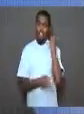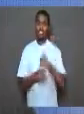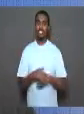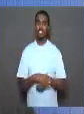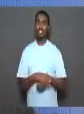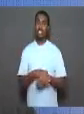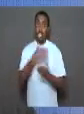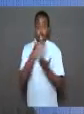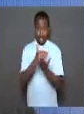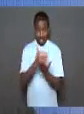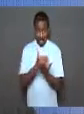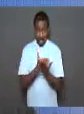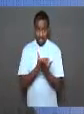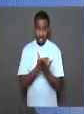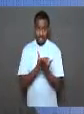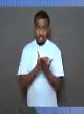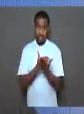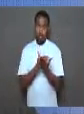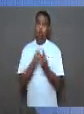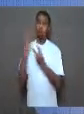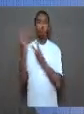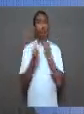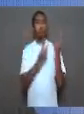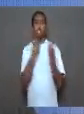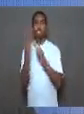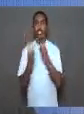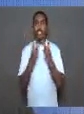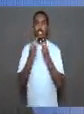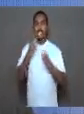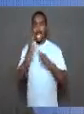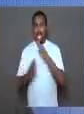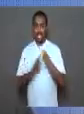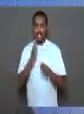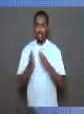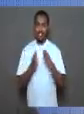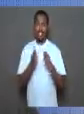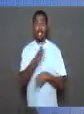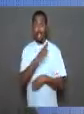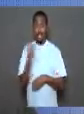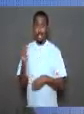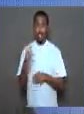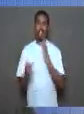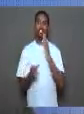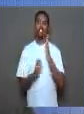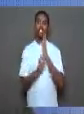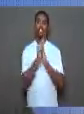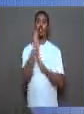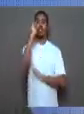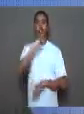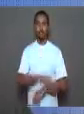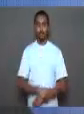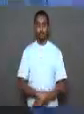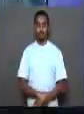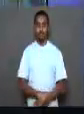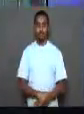politics, education, tourism, science, and technology.